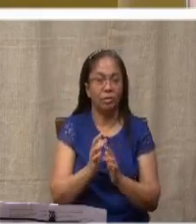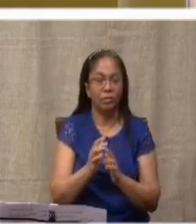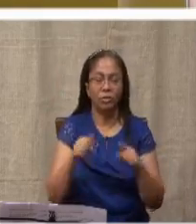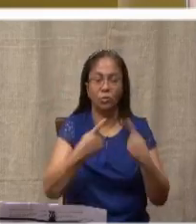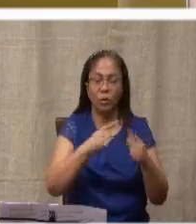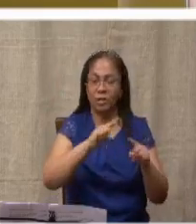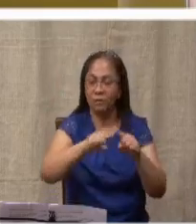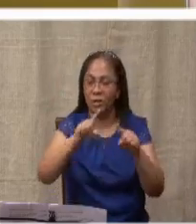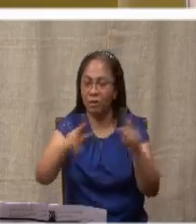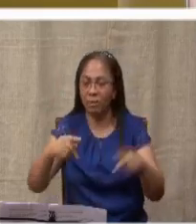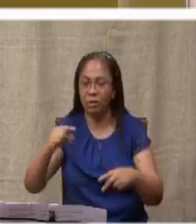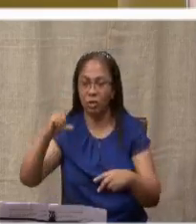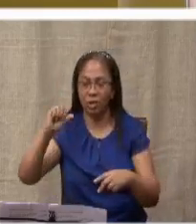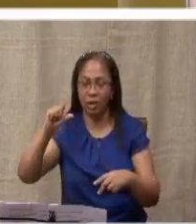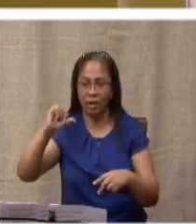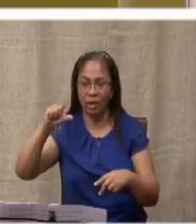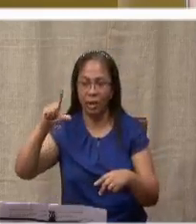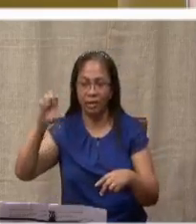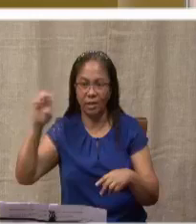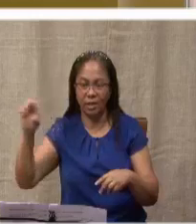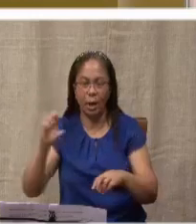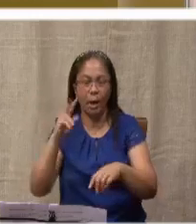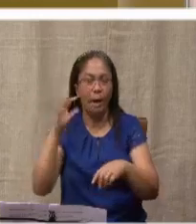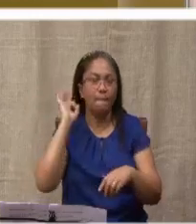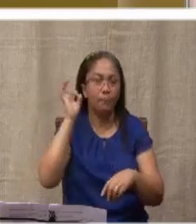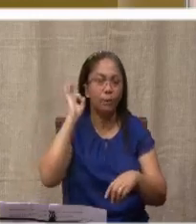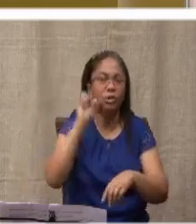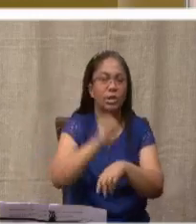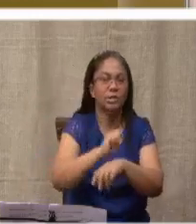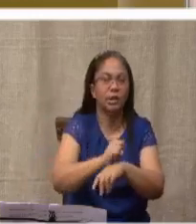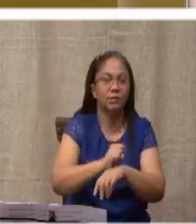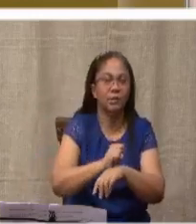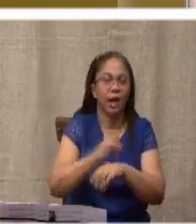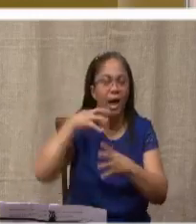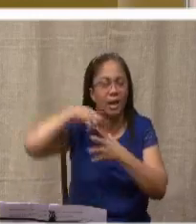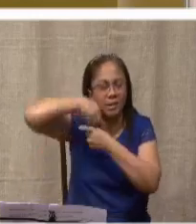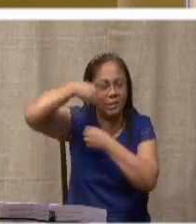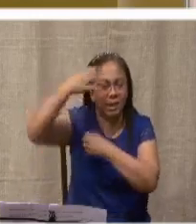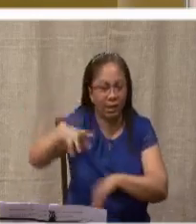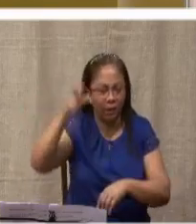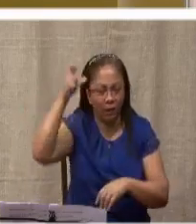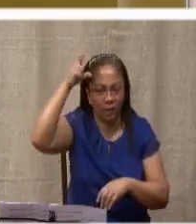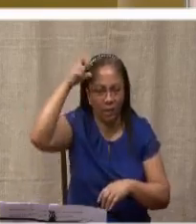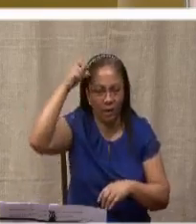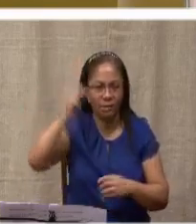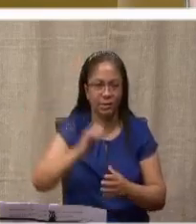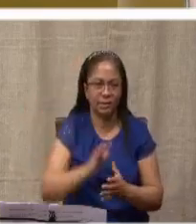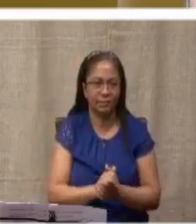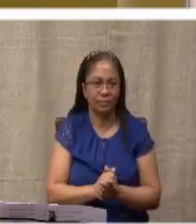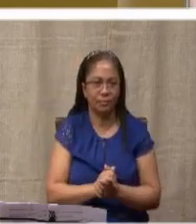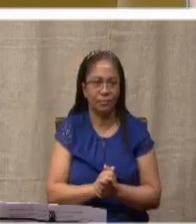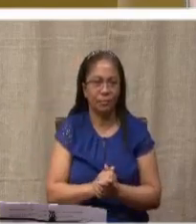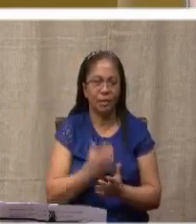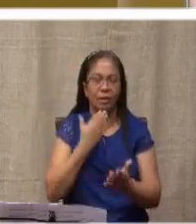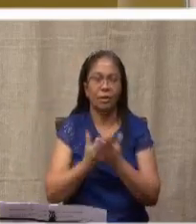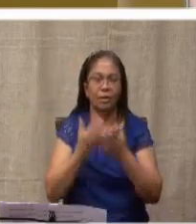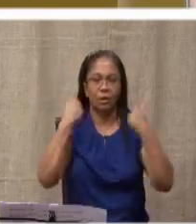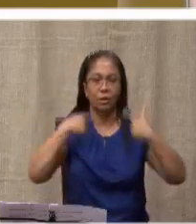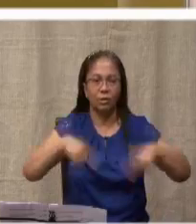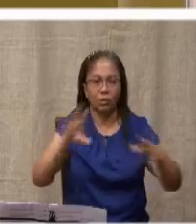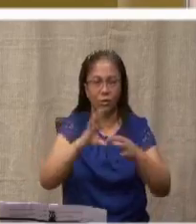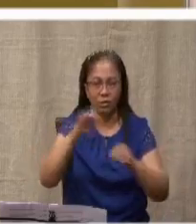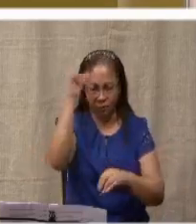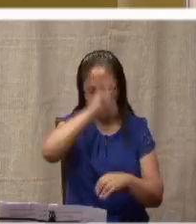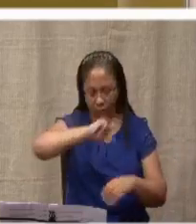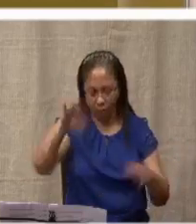through galilee preaching in their synagogues and casting out devils the gospel